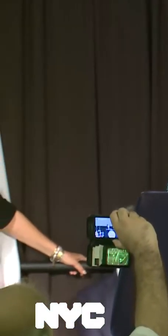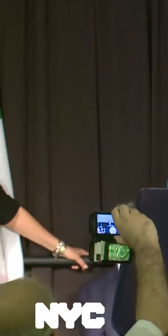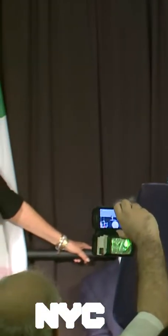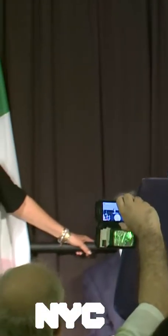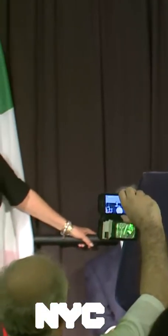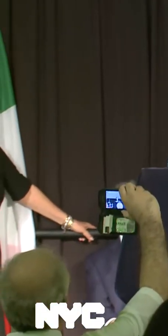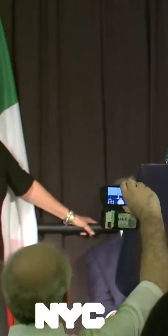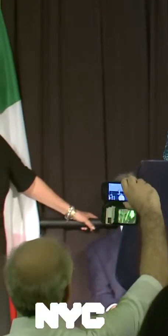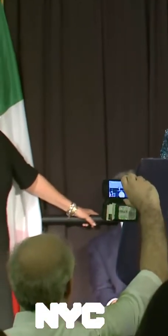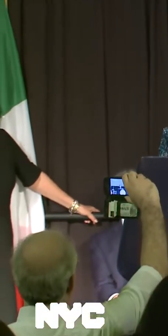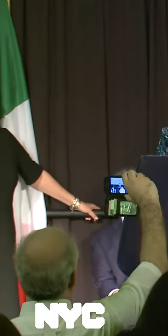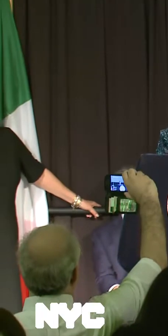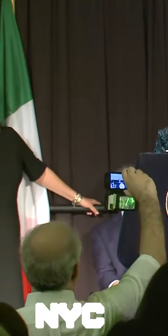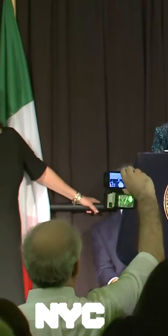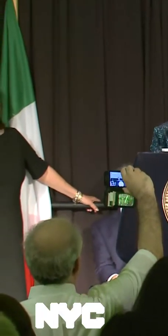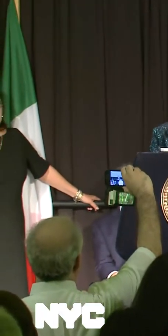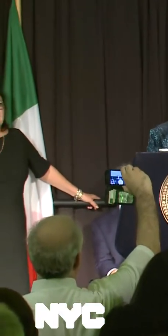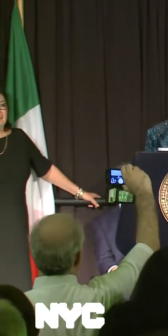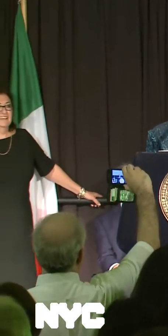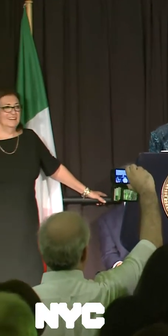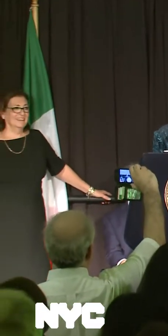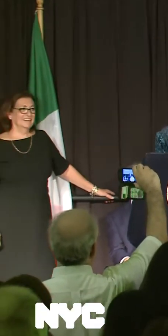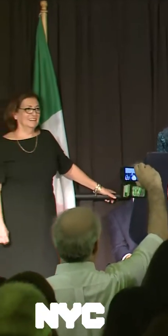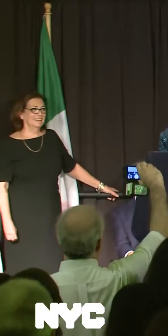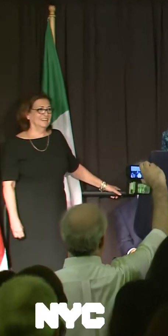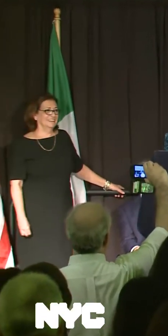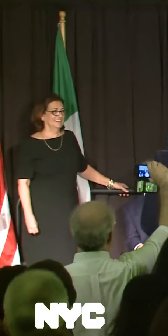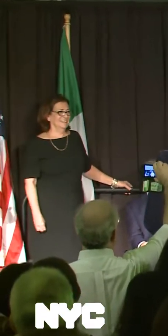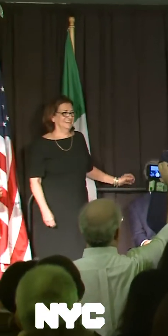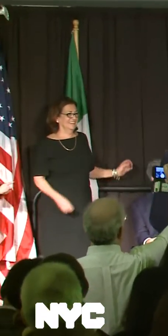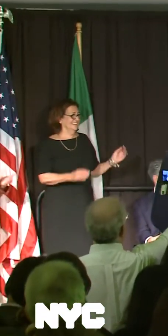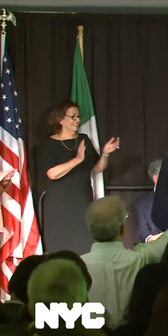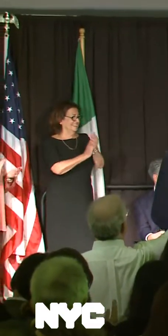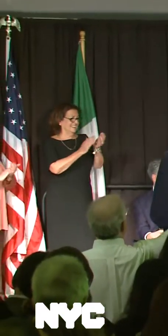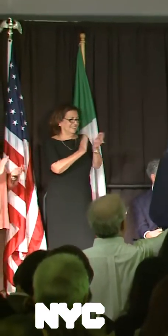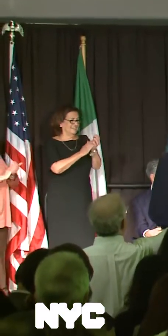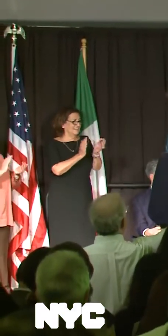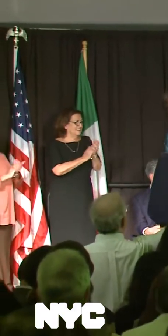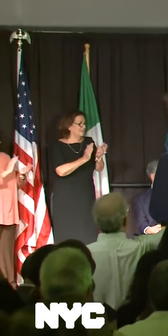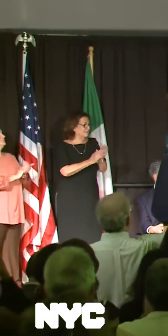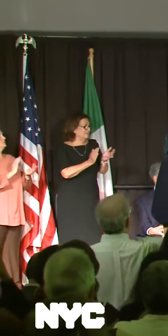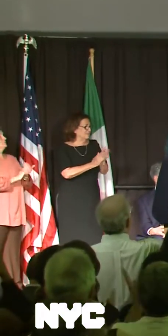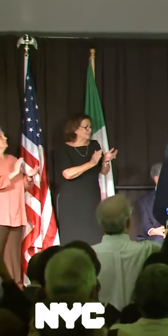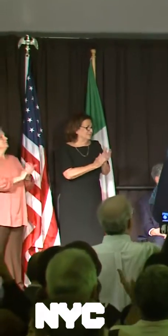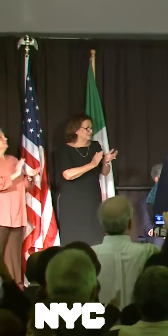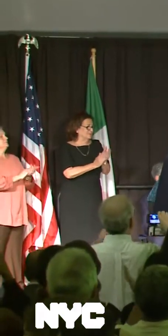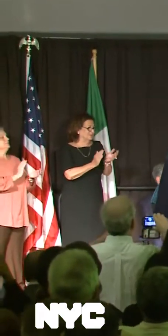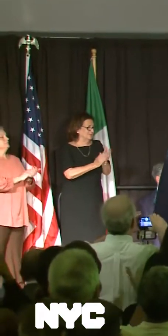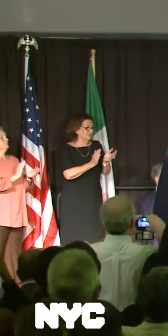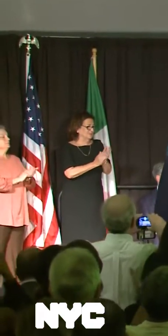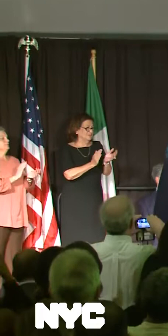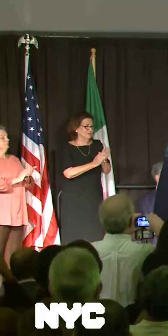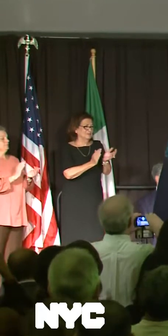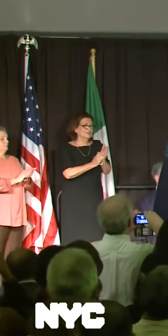Figlio Italiani, nostro sindaco, Bill de Blasio.